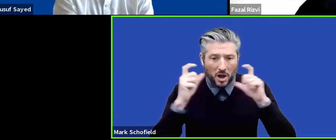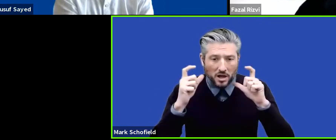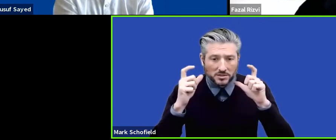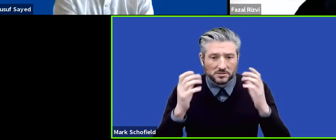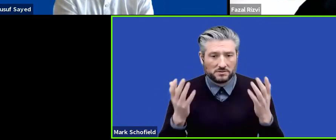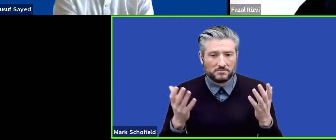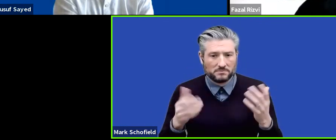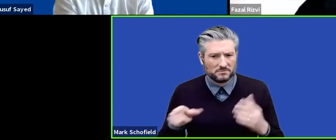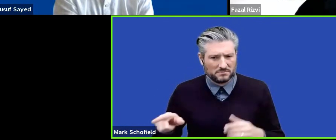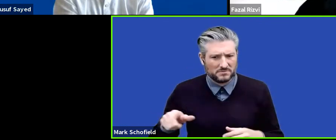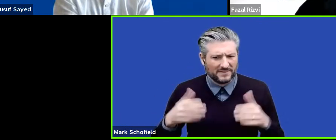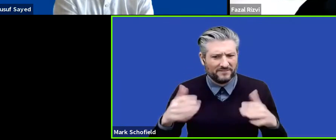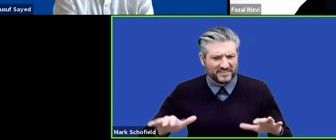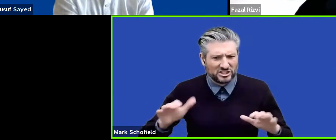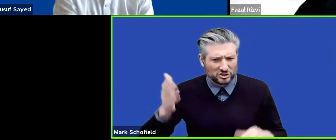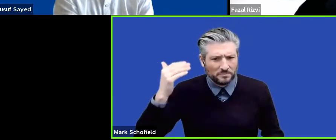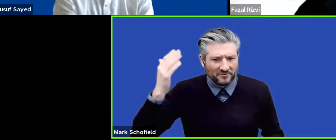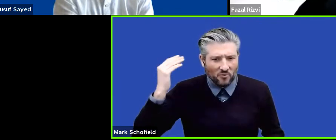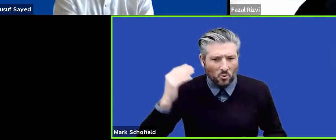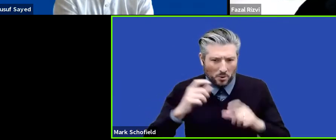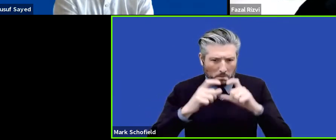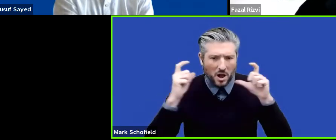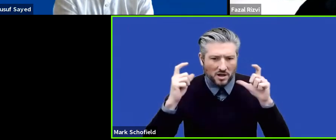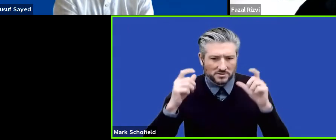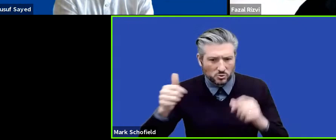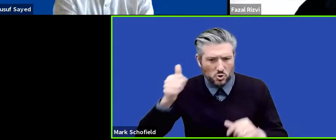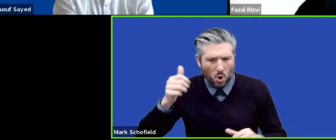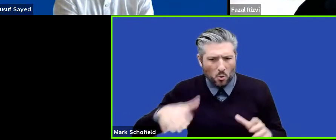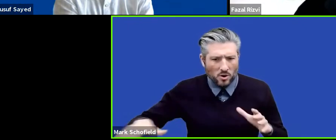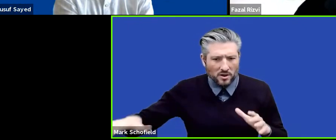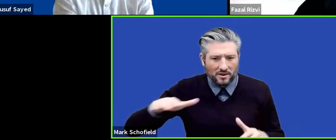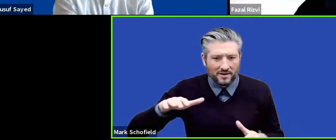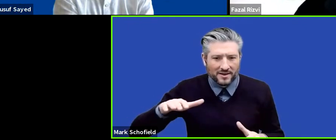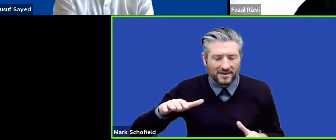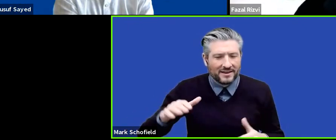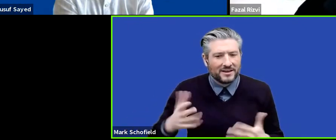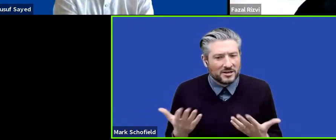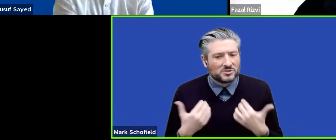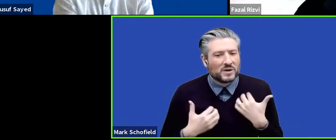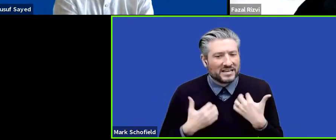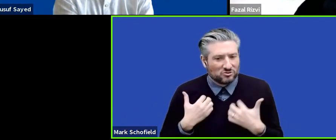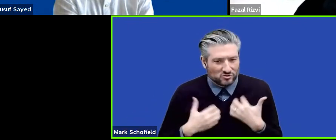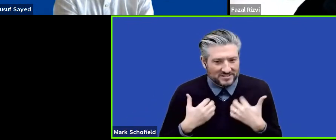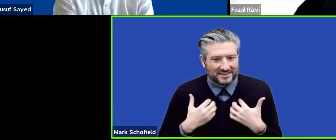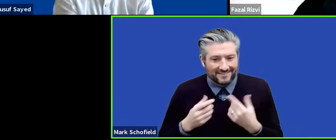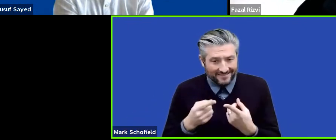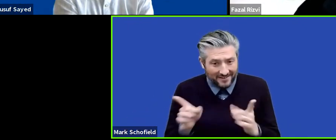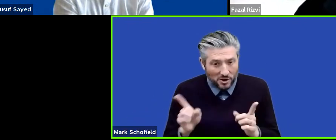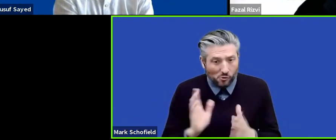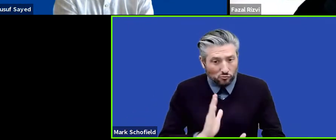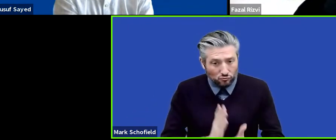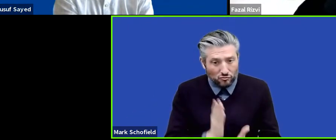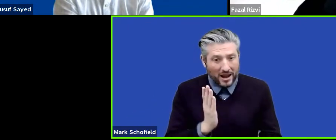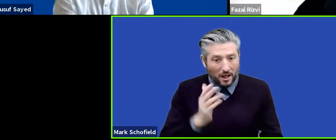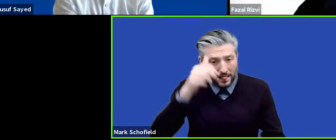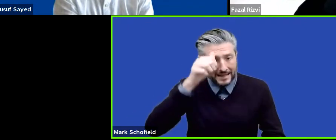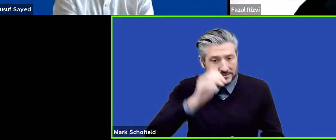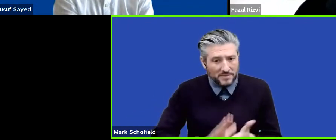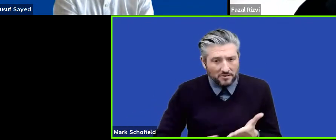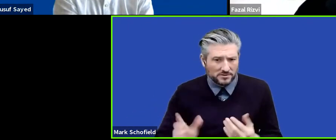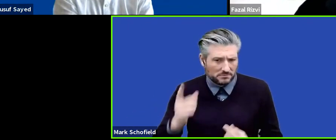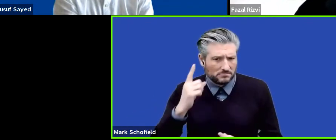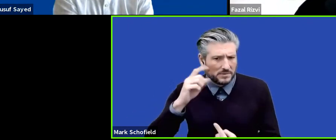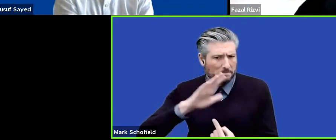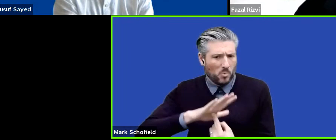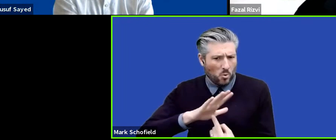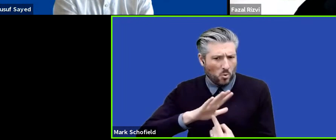about a few years earlier. So I think experience, especially the grounded experience, matters. And of